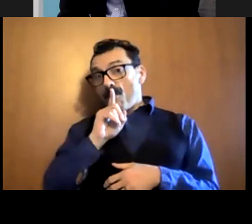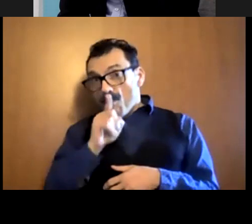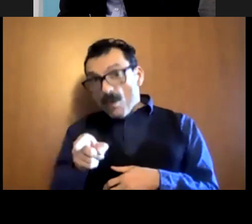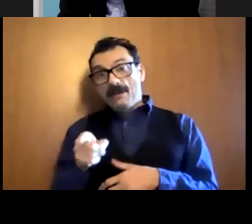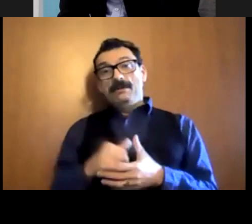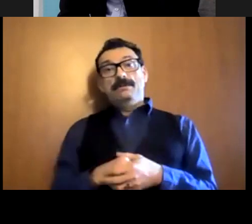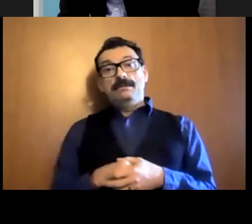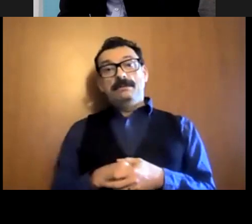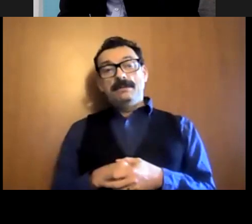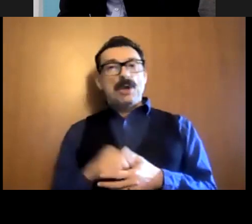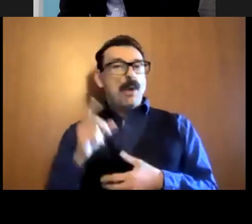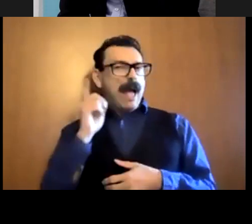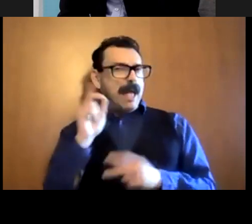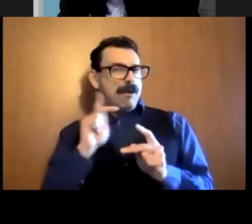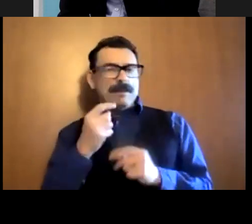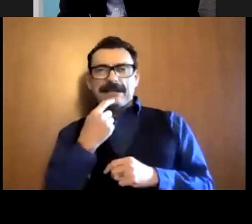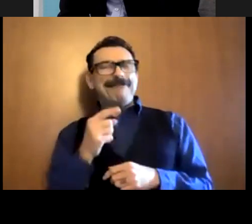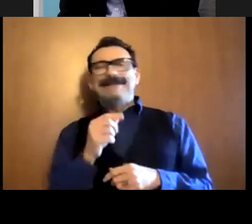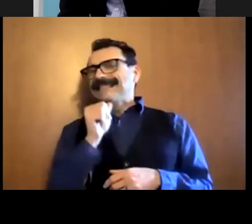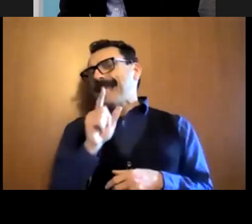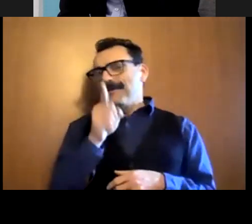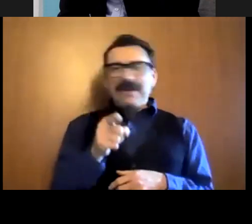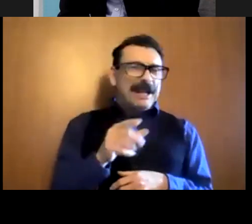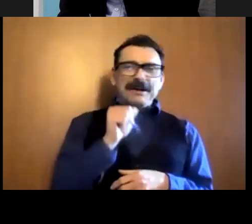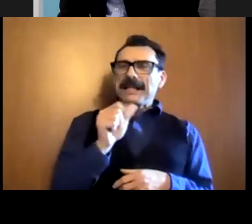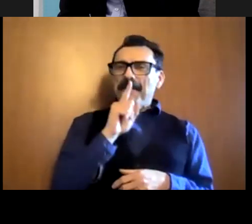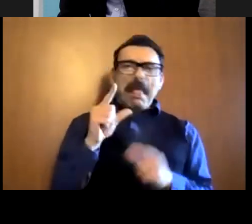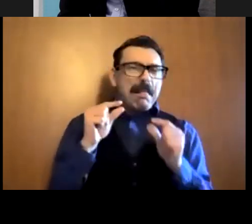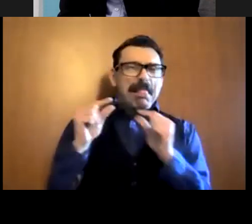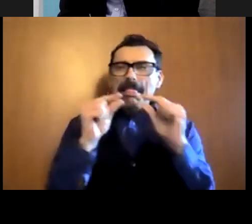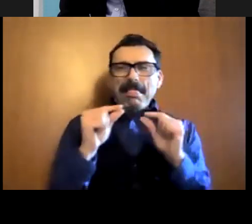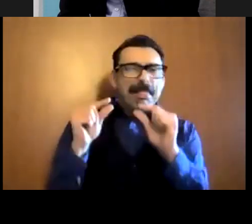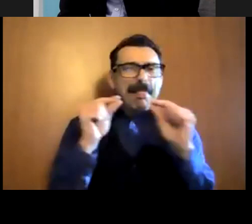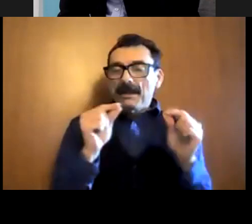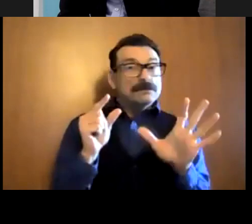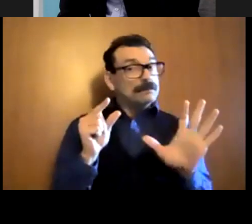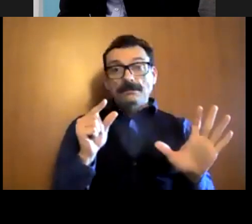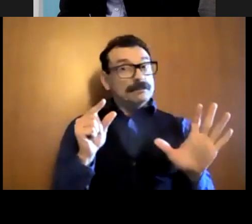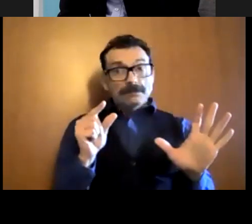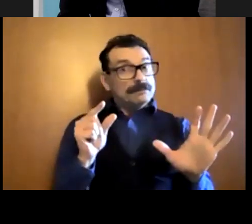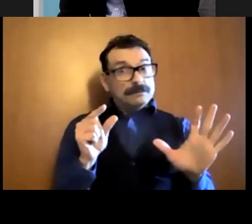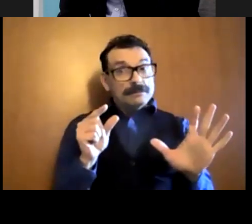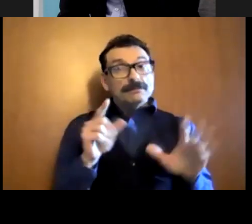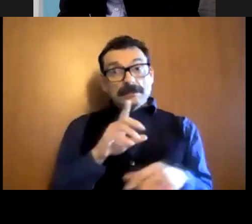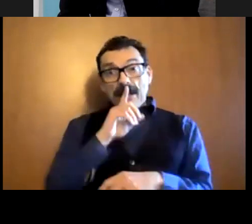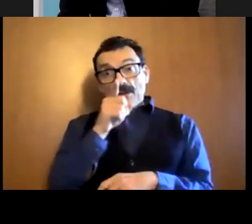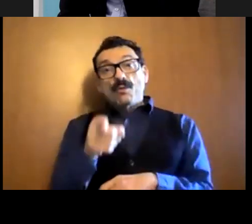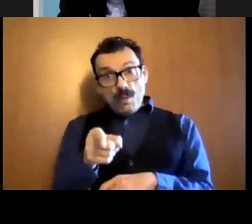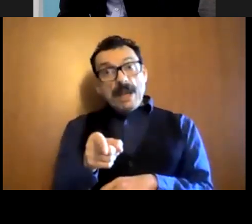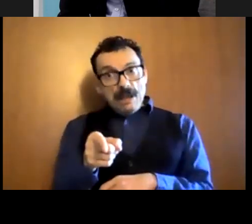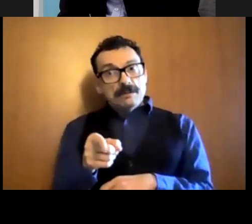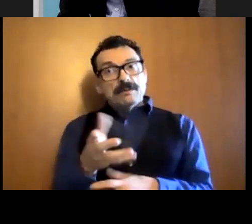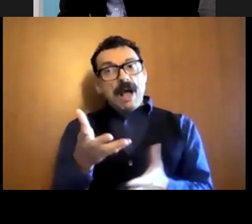go around saying this is not real. It's just a man-made thing, and there's, So I think that's the myth I would really like to see just